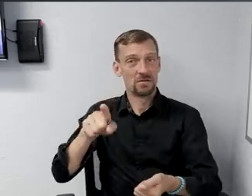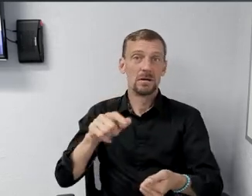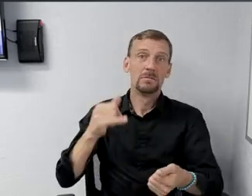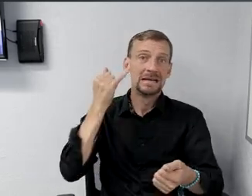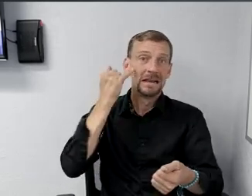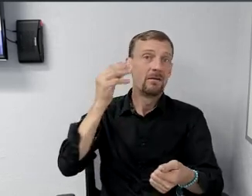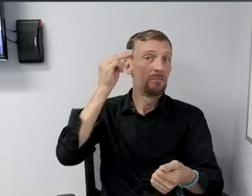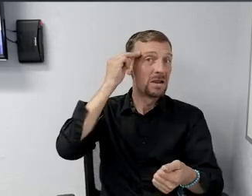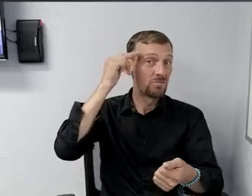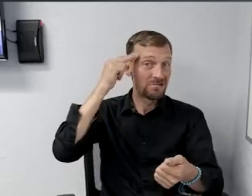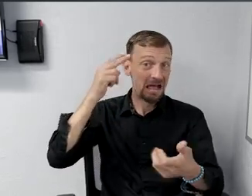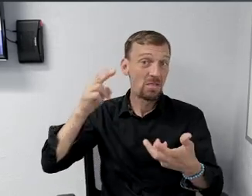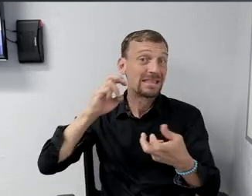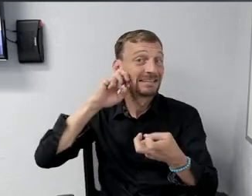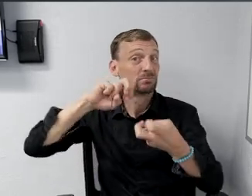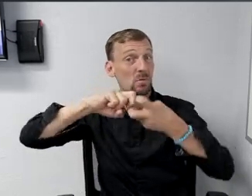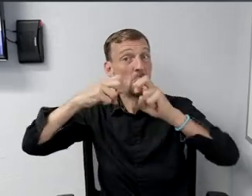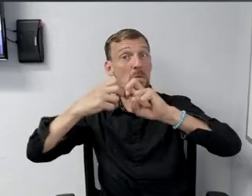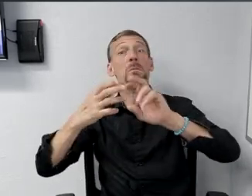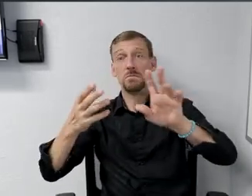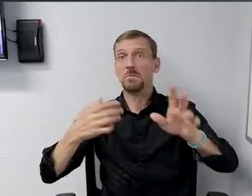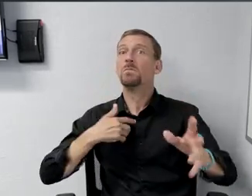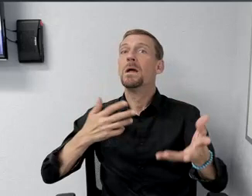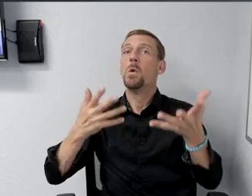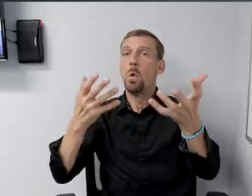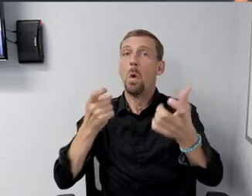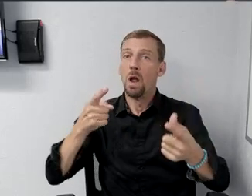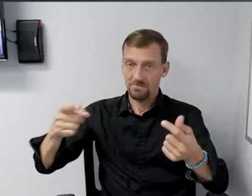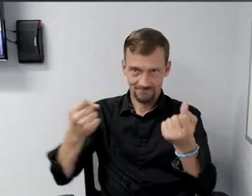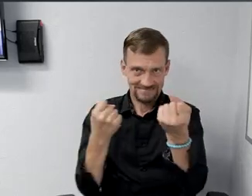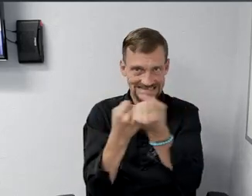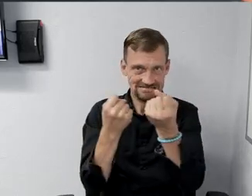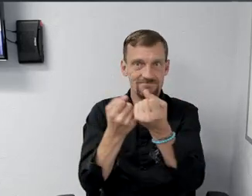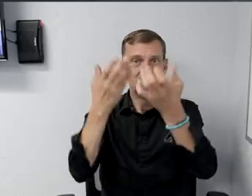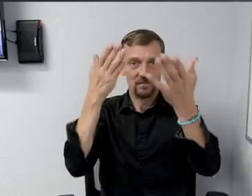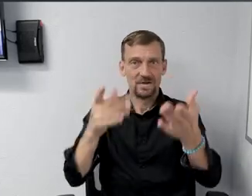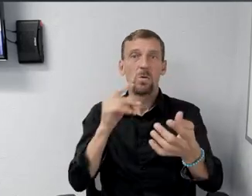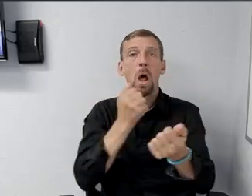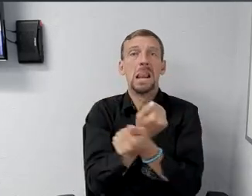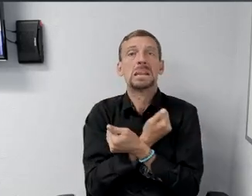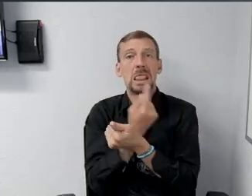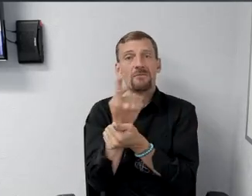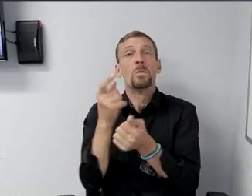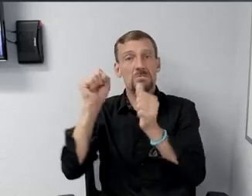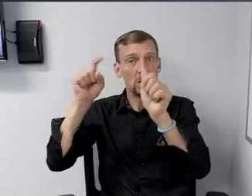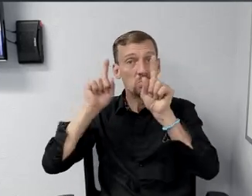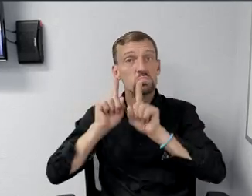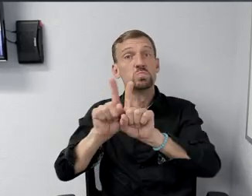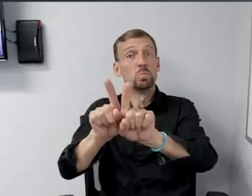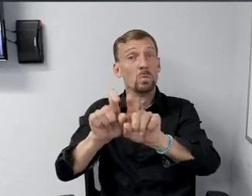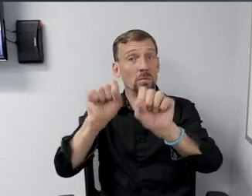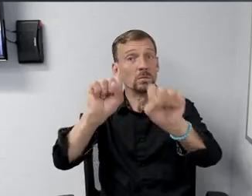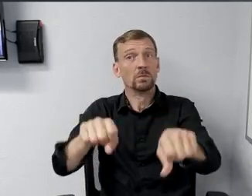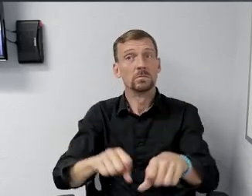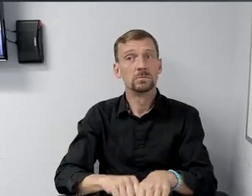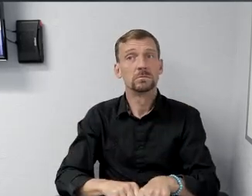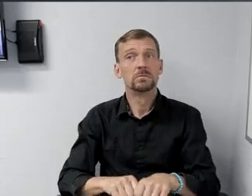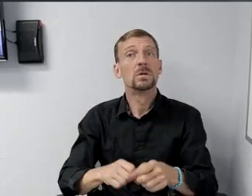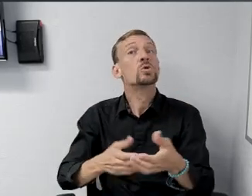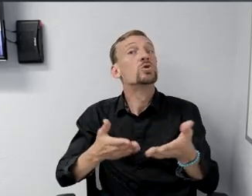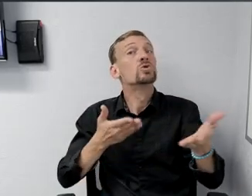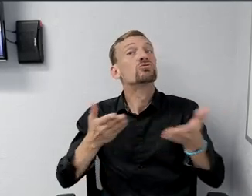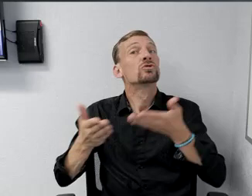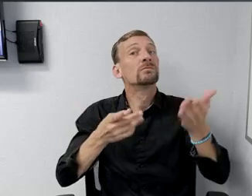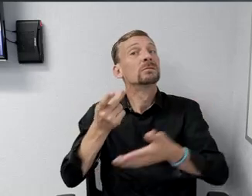a mental health condition, an advocate or loved one accompanies them as well. Okay, what about service